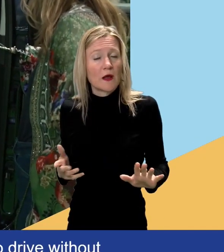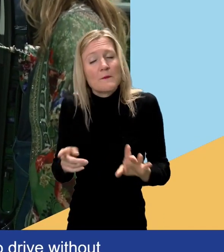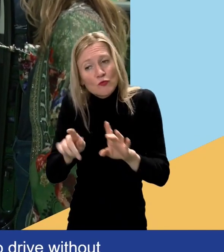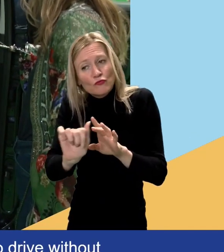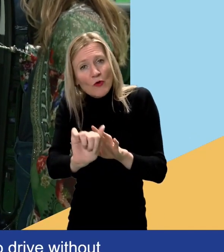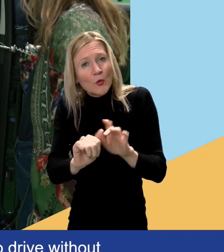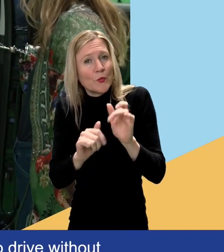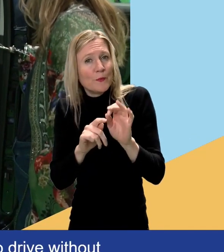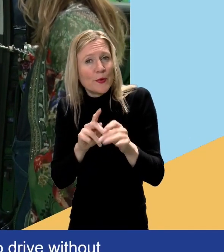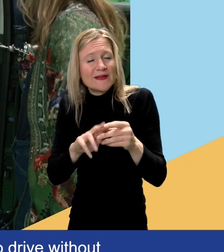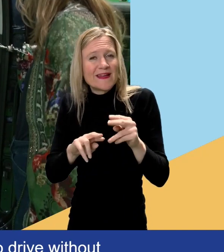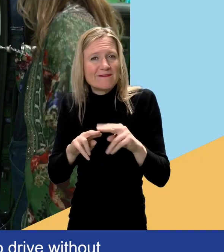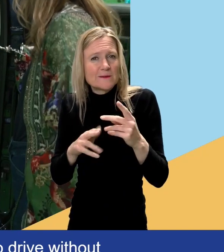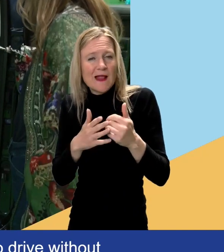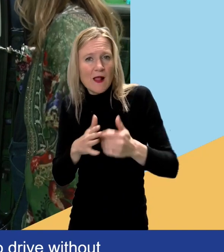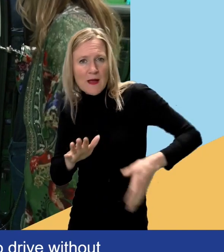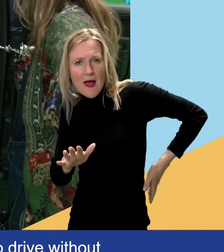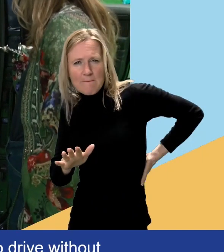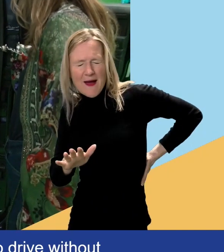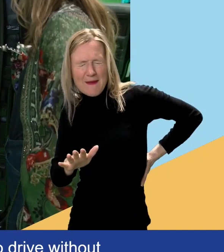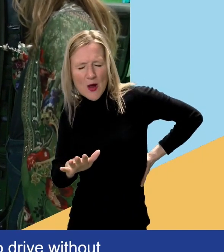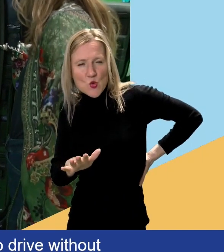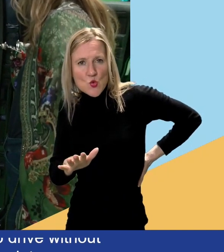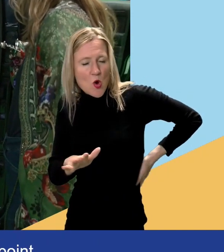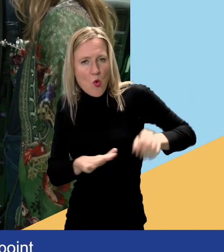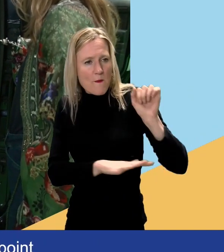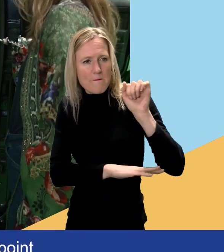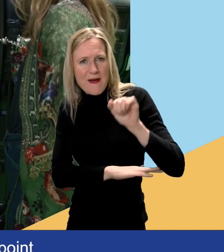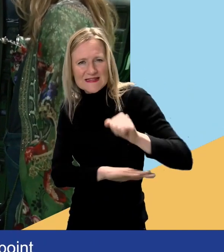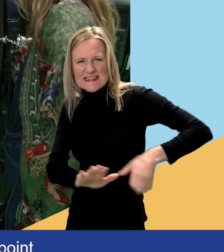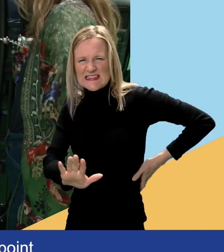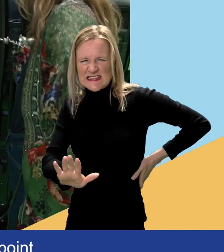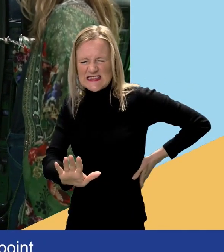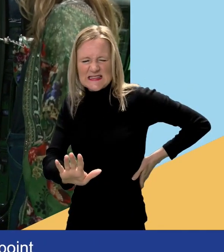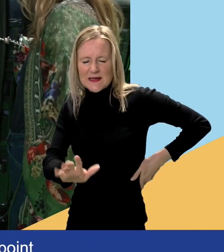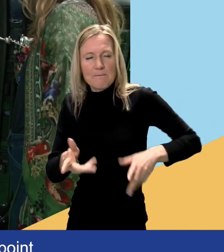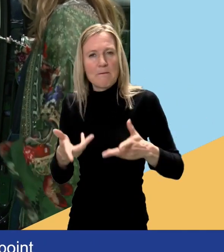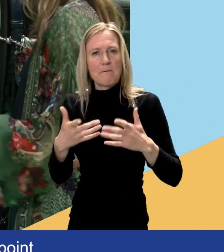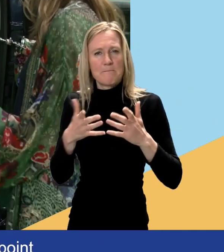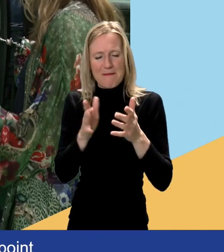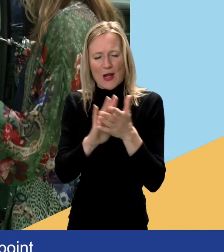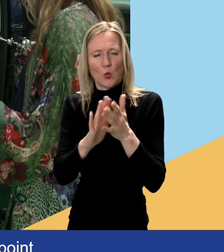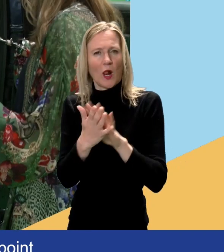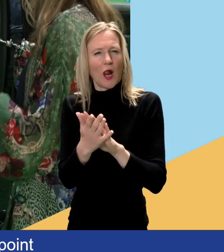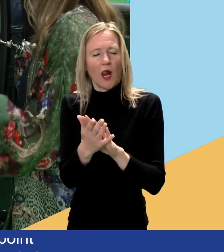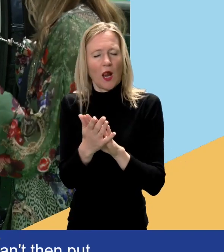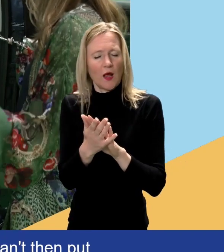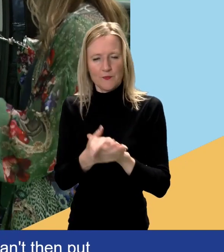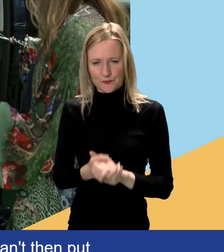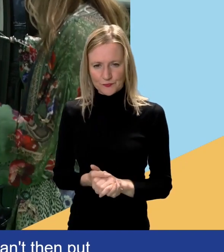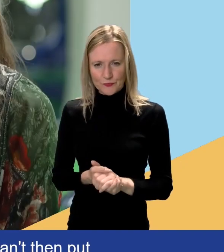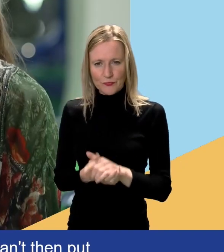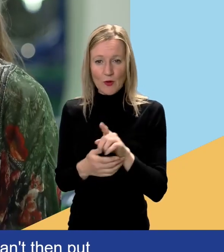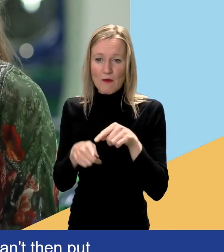perhaps has got a bad back or can't bend down to put the manual restraints on. It's a really good option for them. I suppose it relies that you only really using